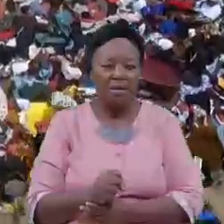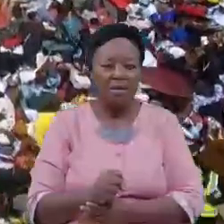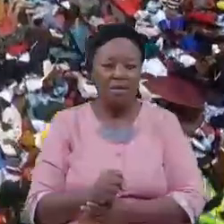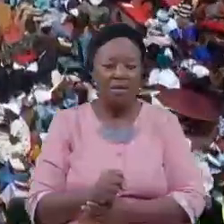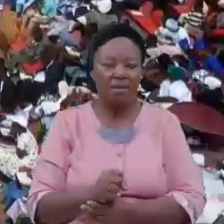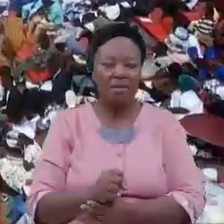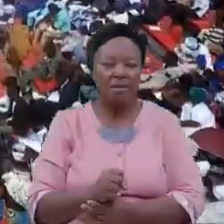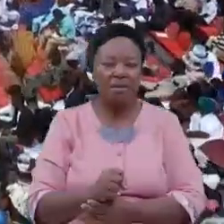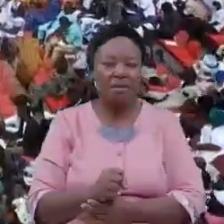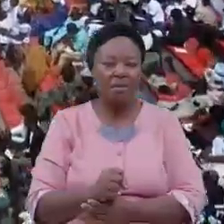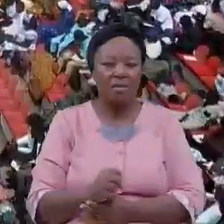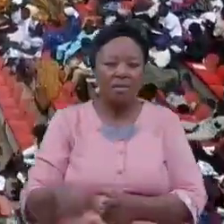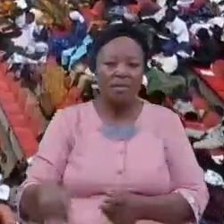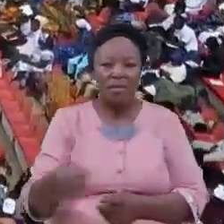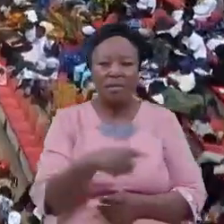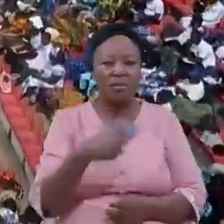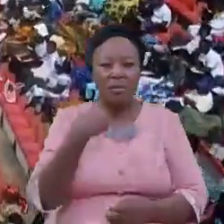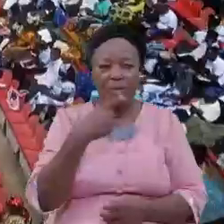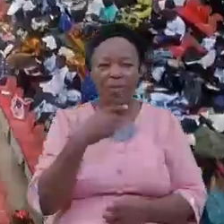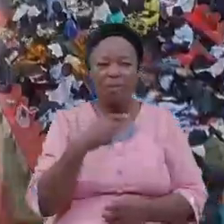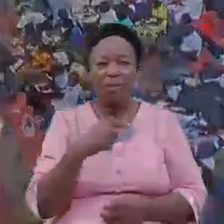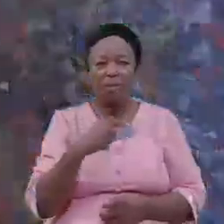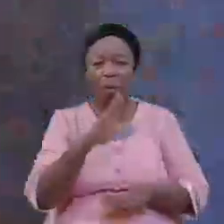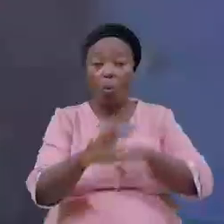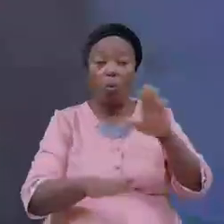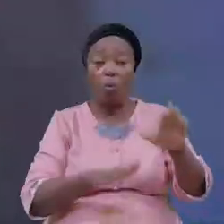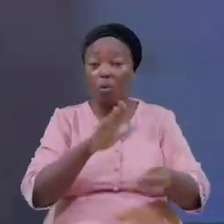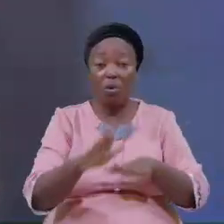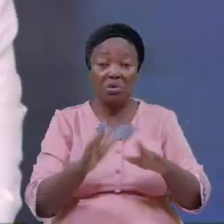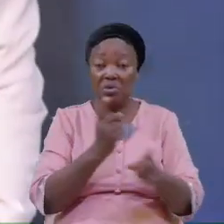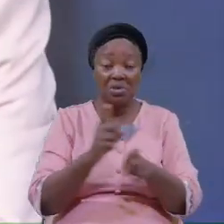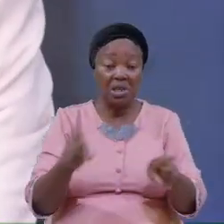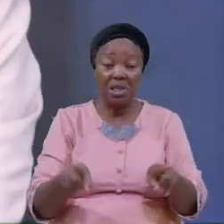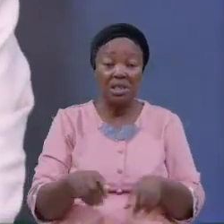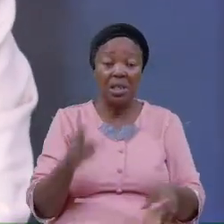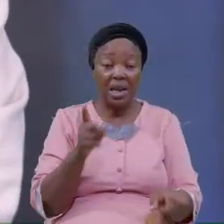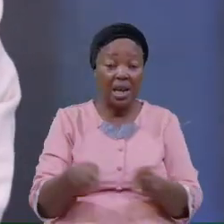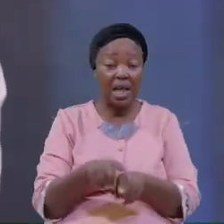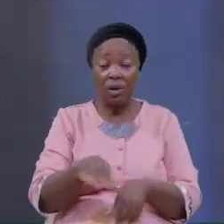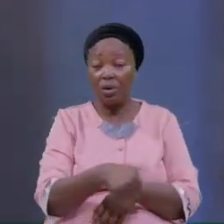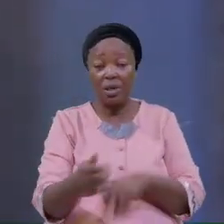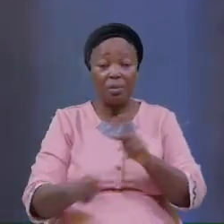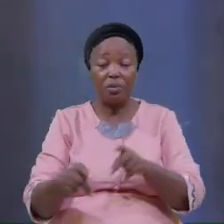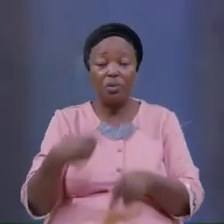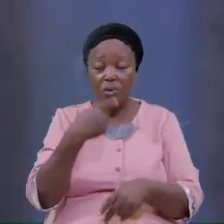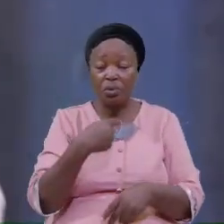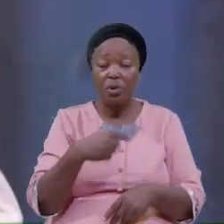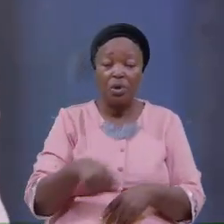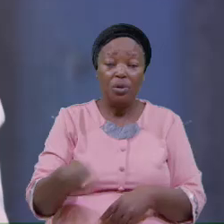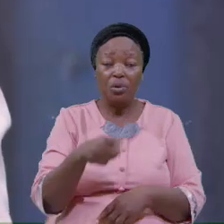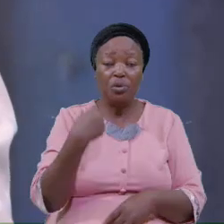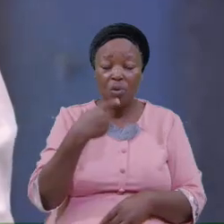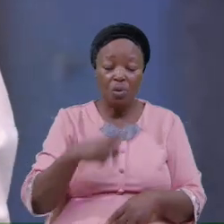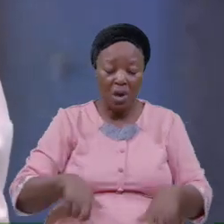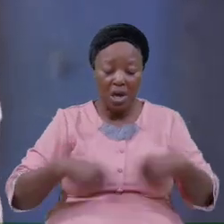Those who walk ordinarily, like other people walk, those who live ordinarily, like other